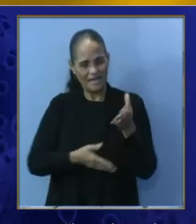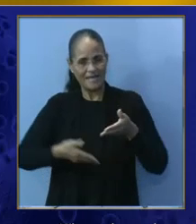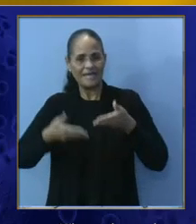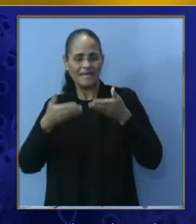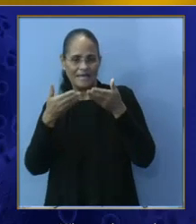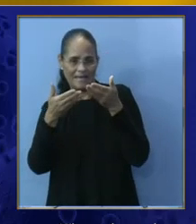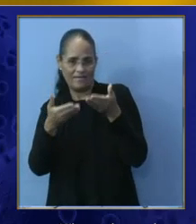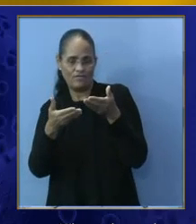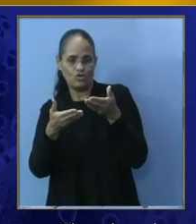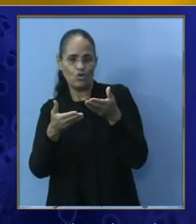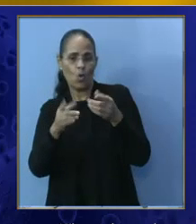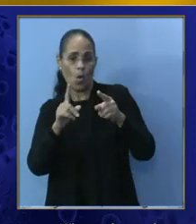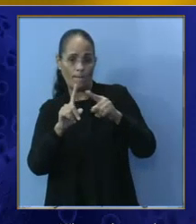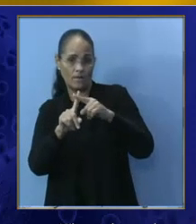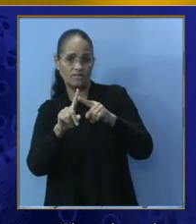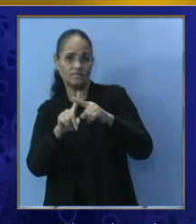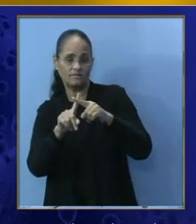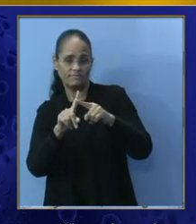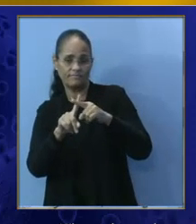who were confirmed positive